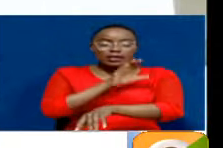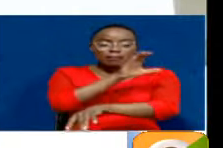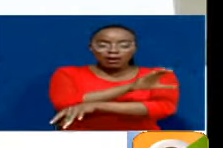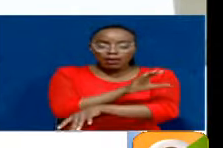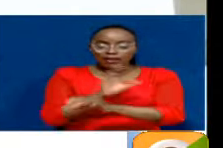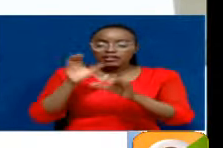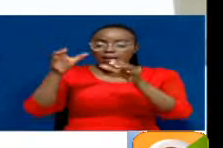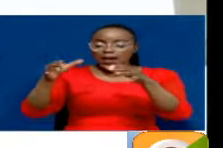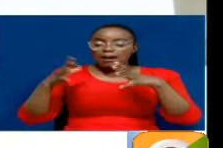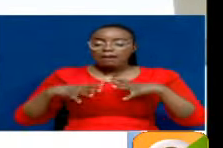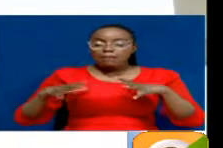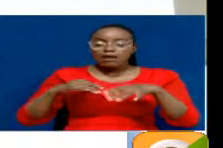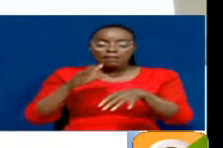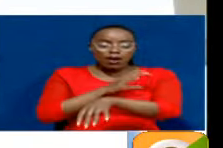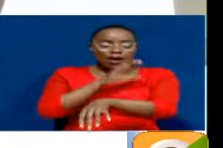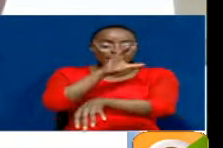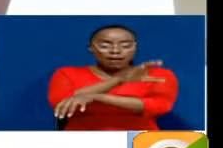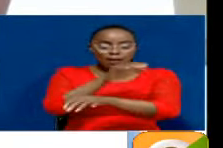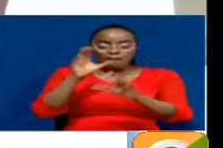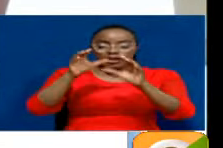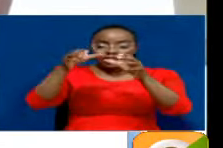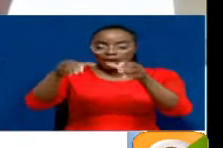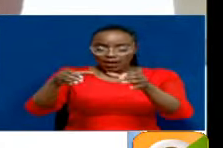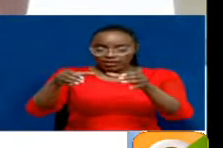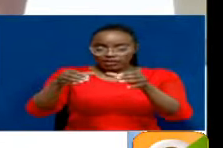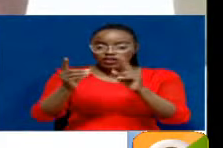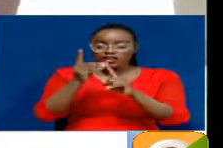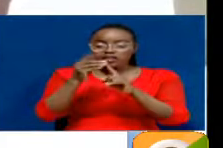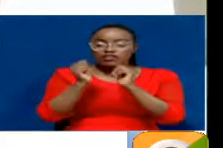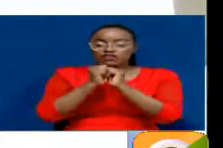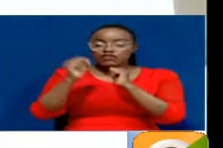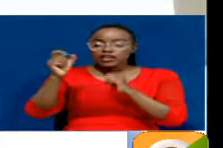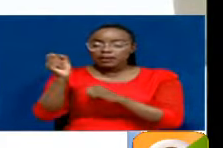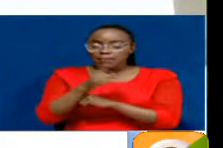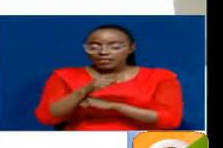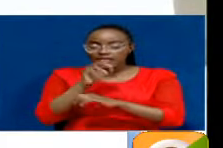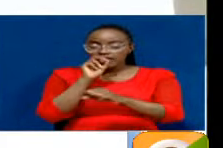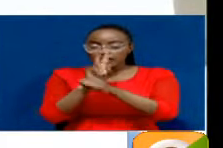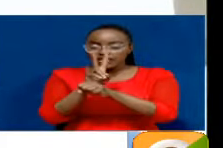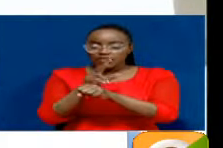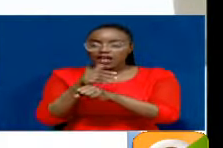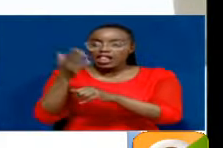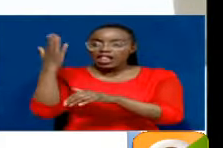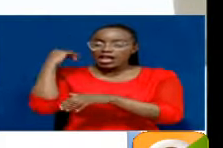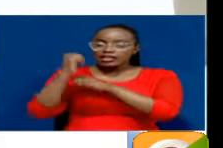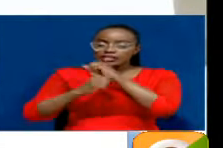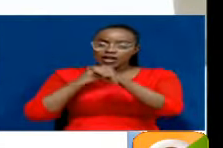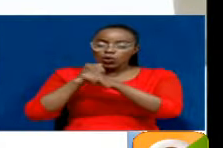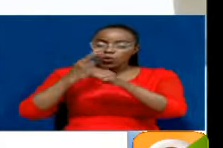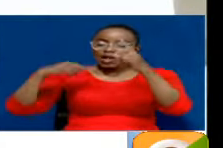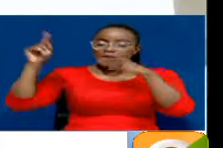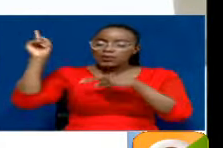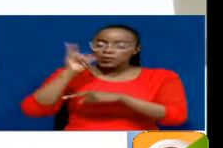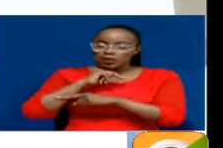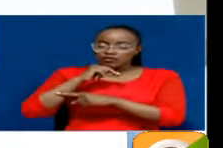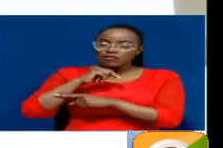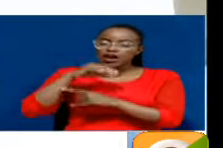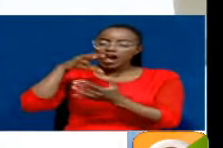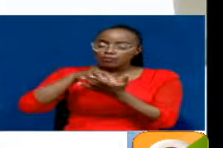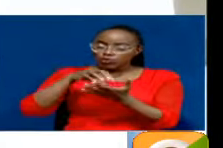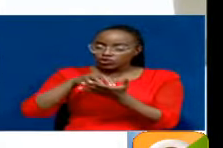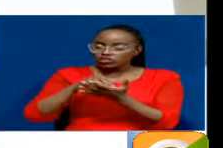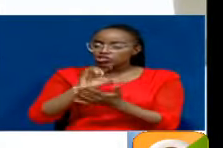Mm-hmm. And People's Empowerment Party, on 15th of December last year, won a civic